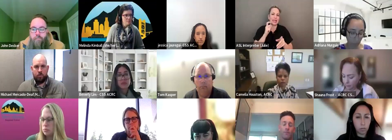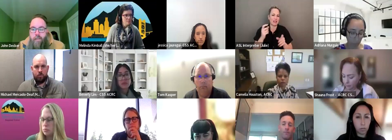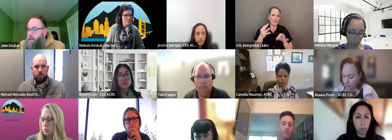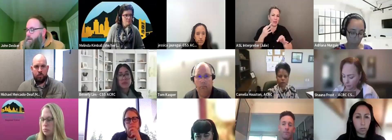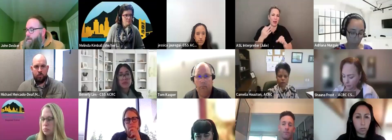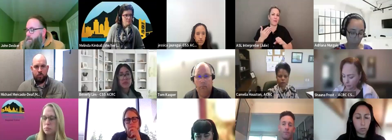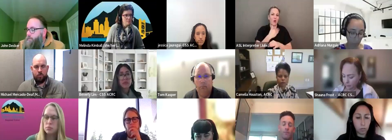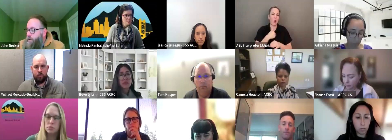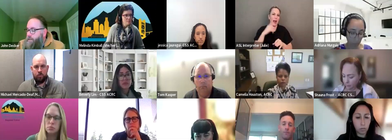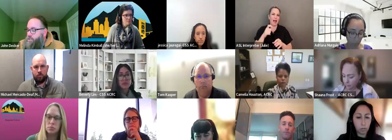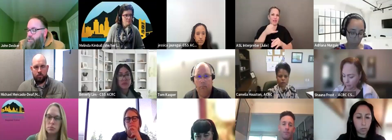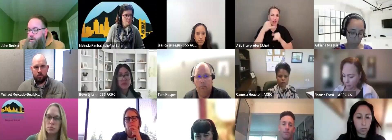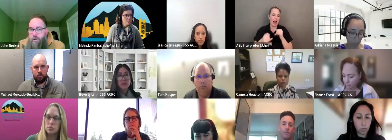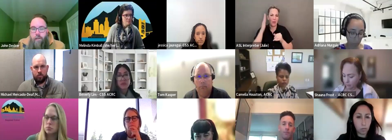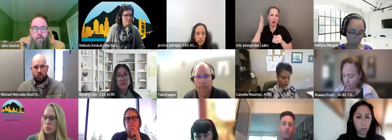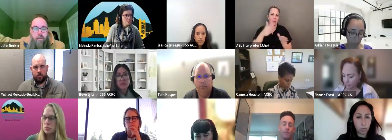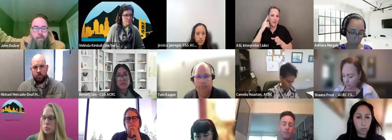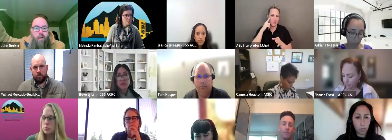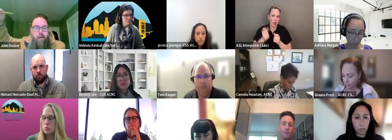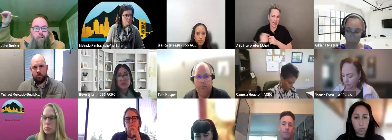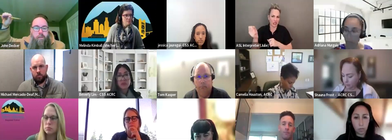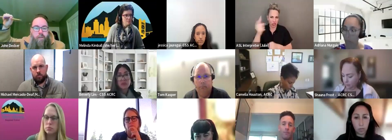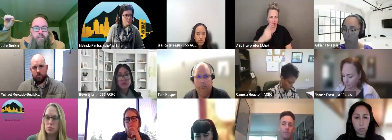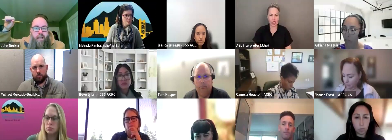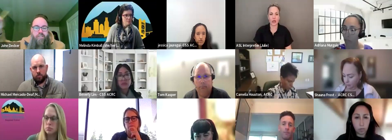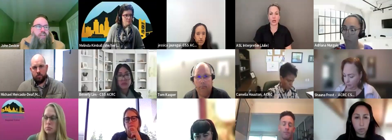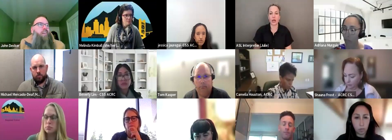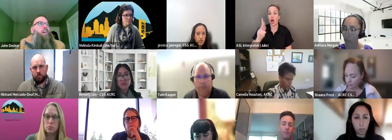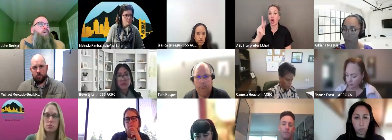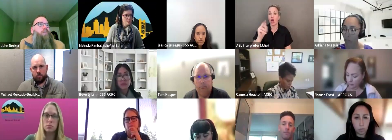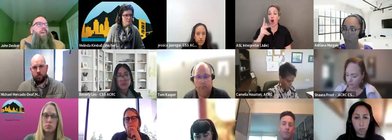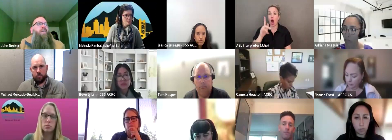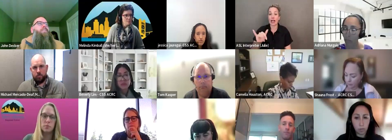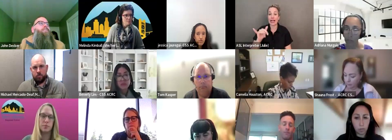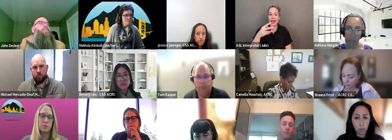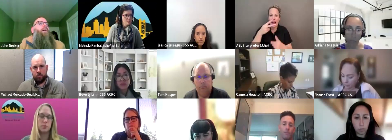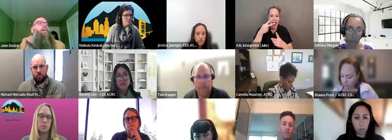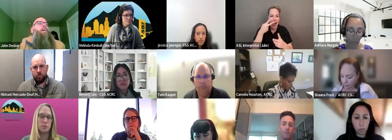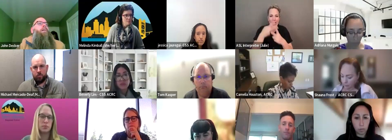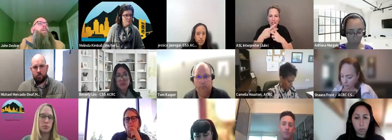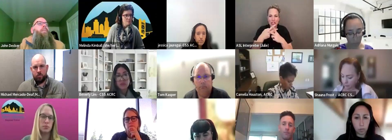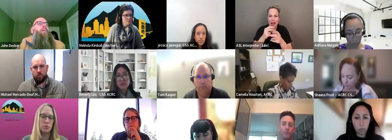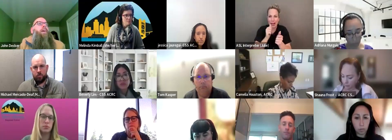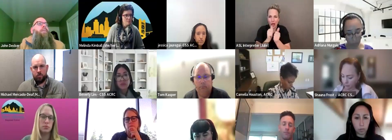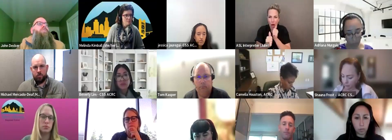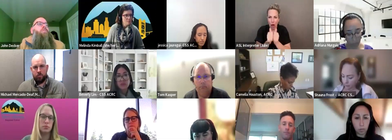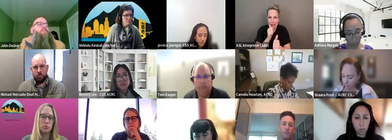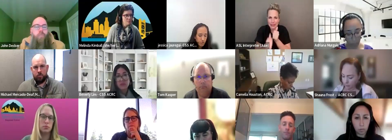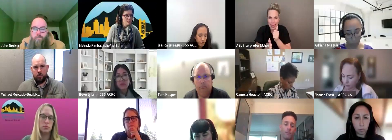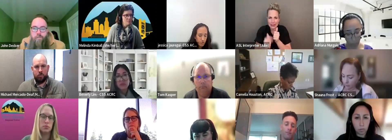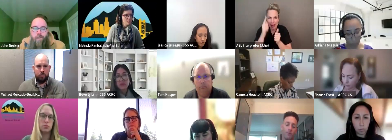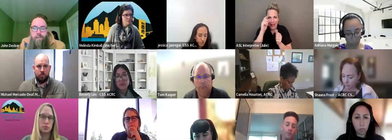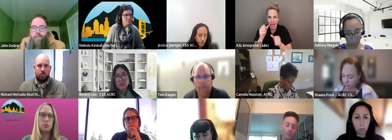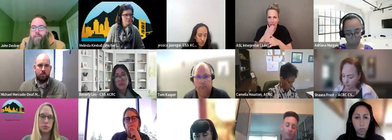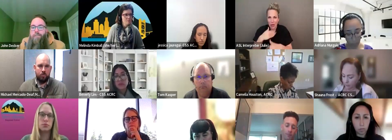our upcoming plan for next year. Carly, we got the hashtag contest. I think I can share